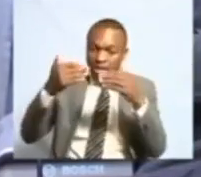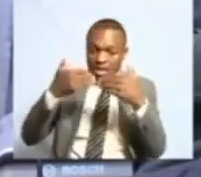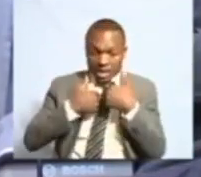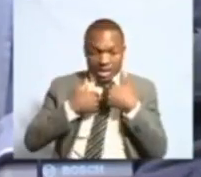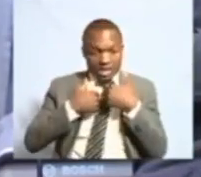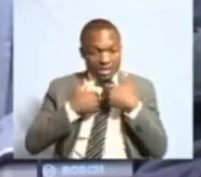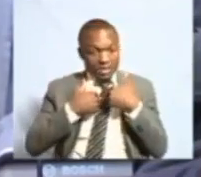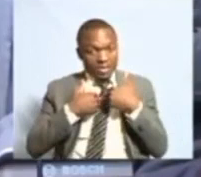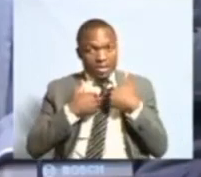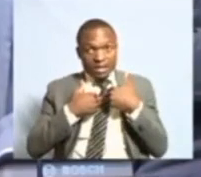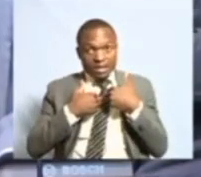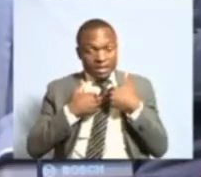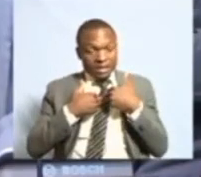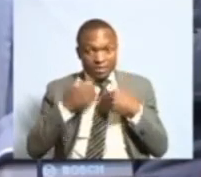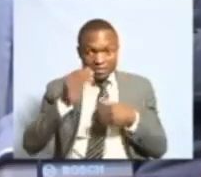a copy on my phone.